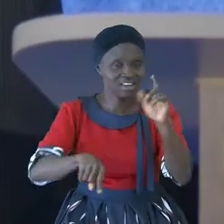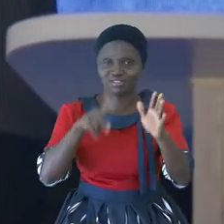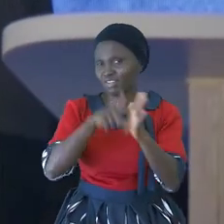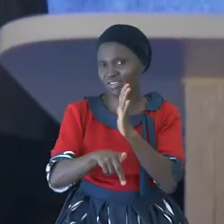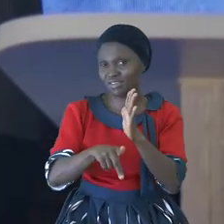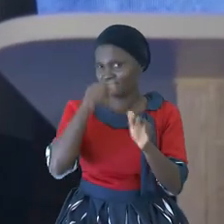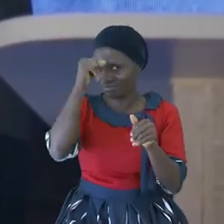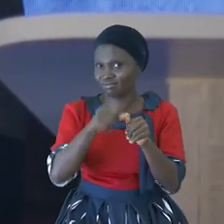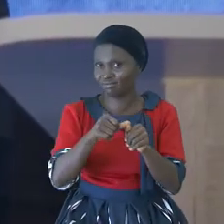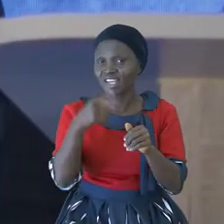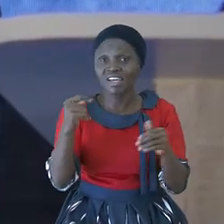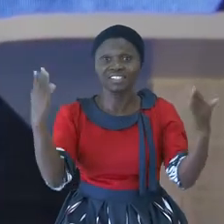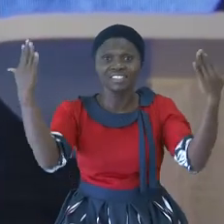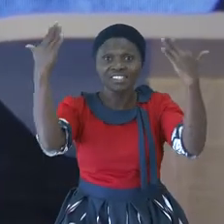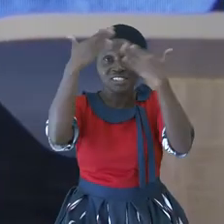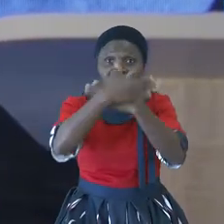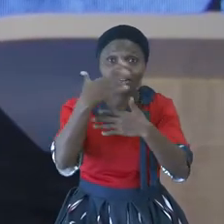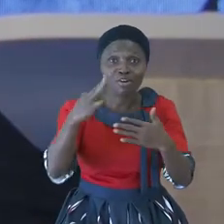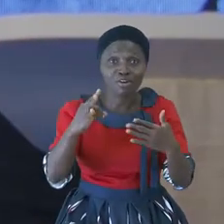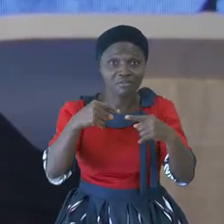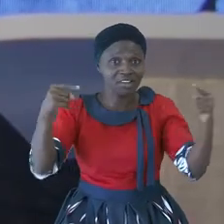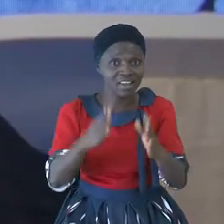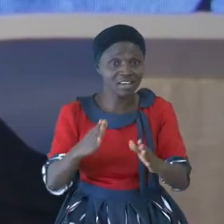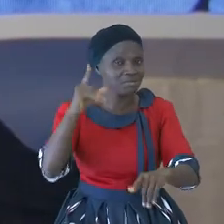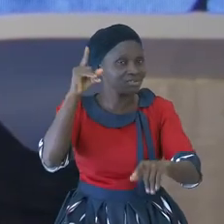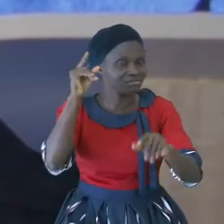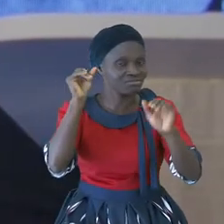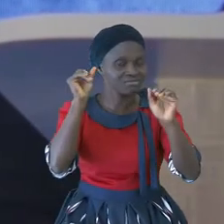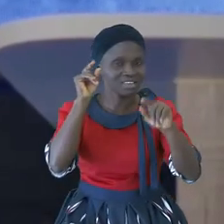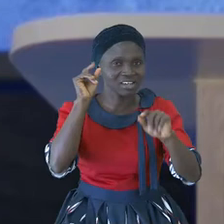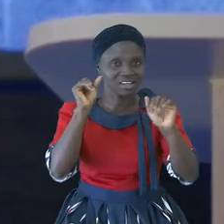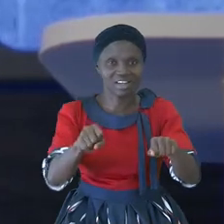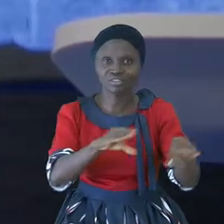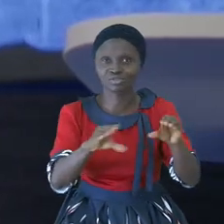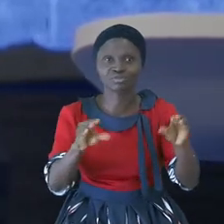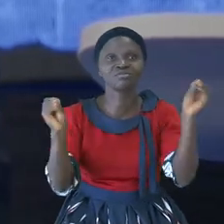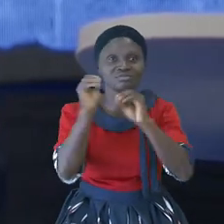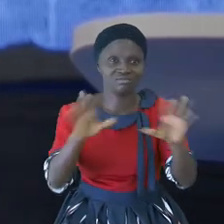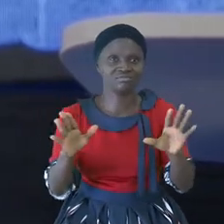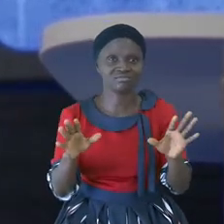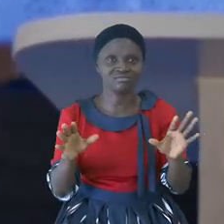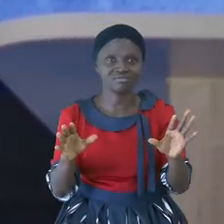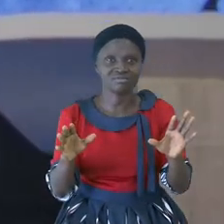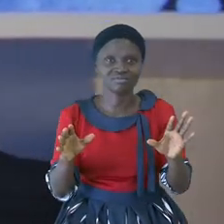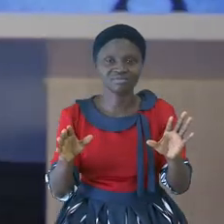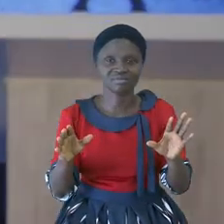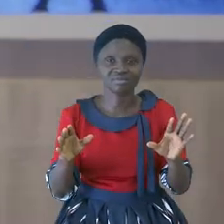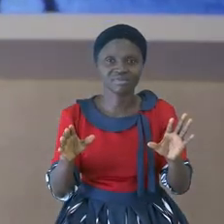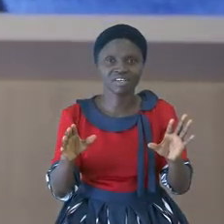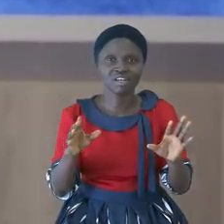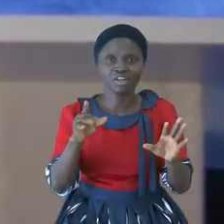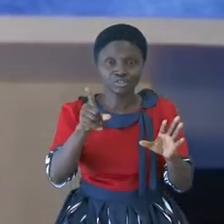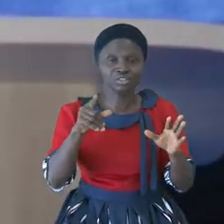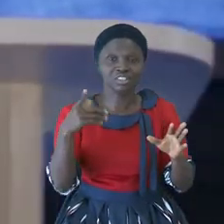an enemy can do nothing. The shadow, after all, you have your shadow. And